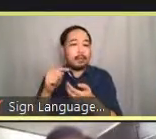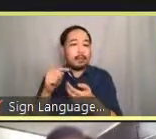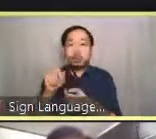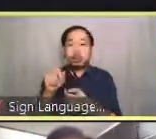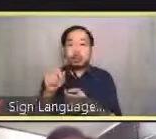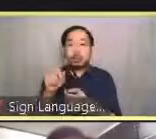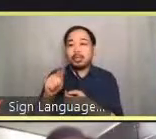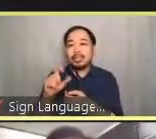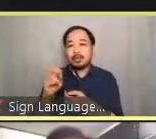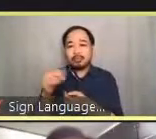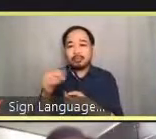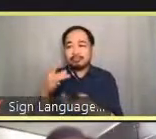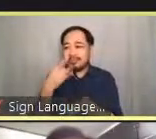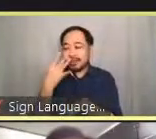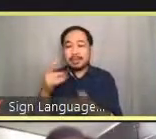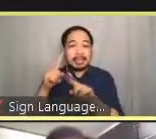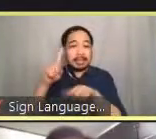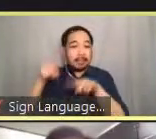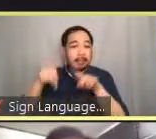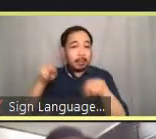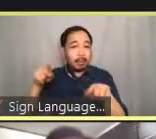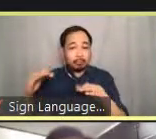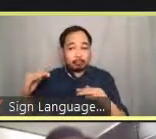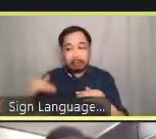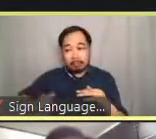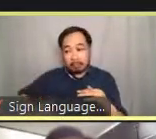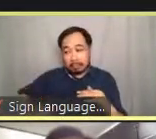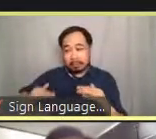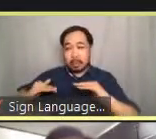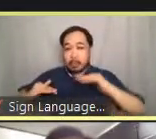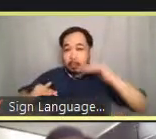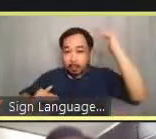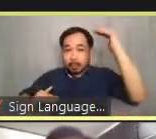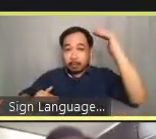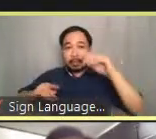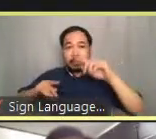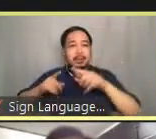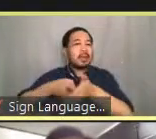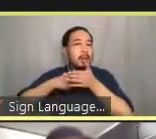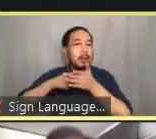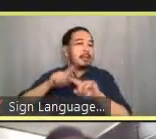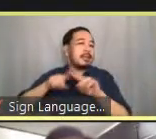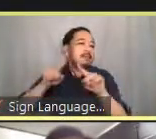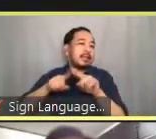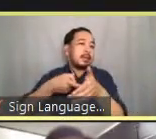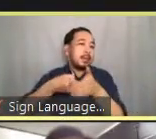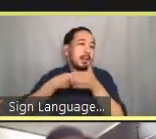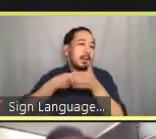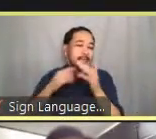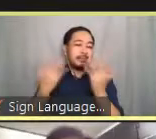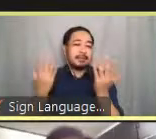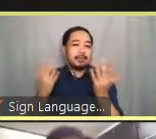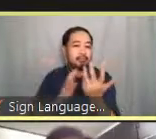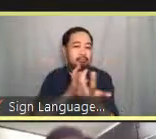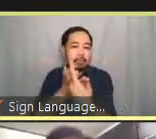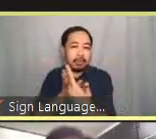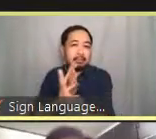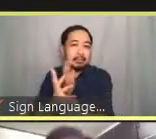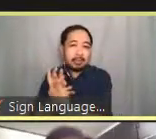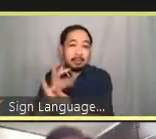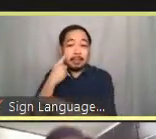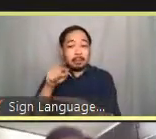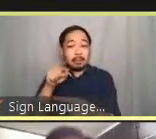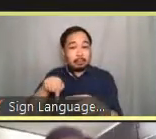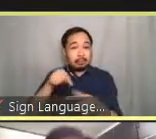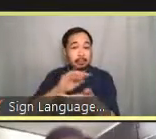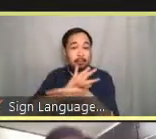throughout the age group. So different age group, different nutritional requirements. Natin for